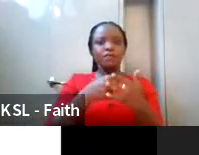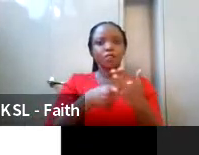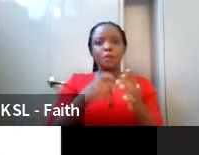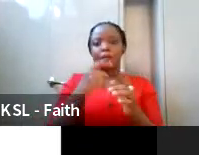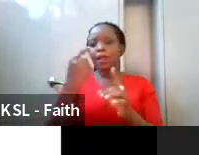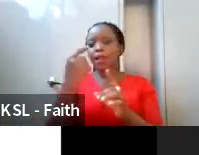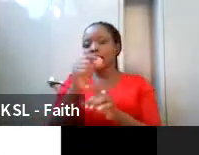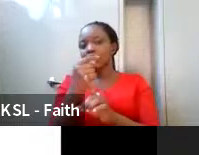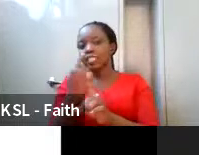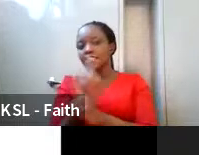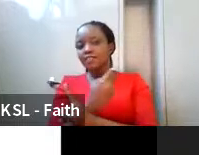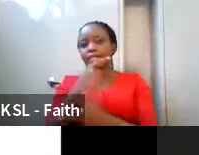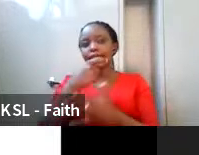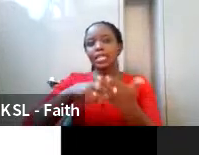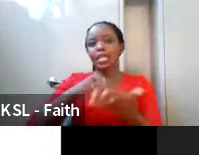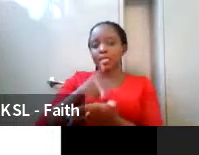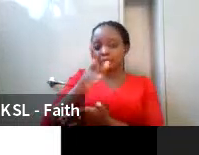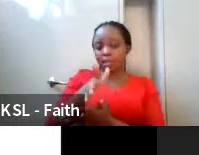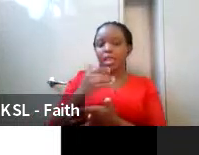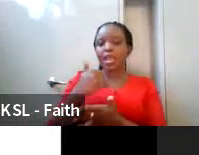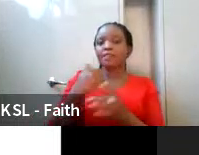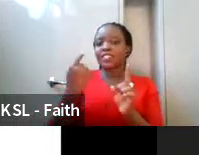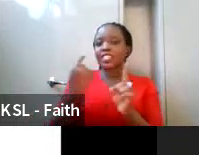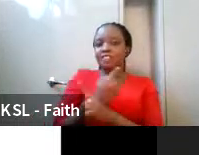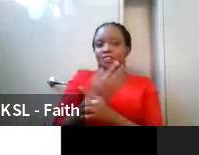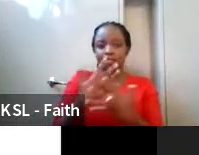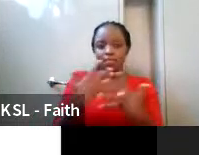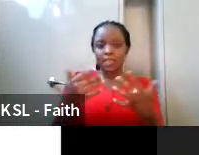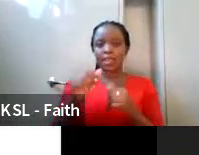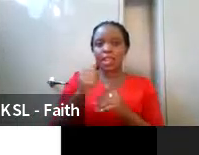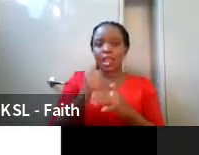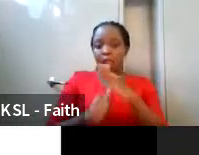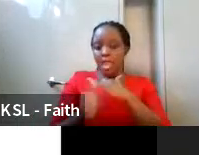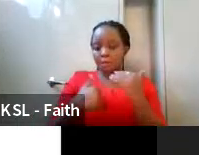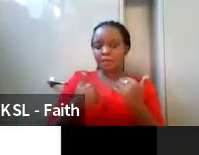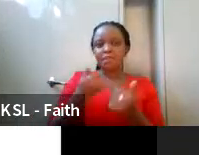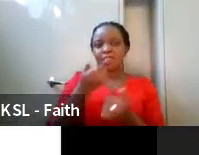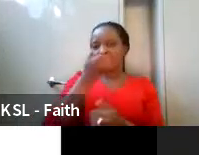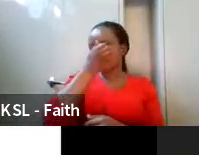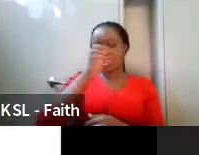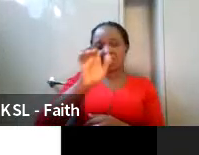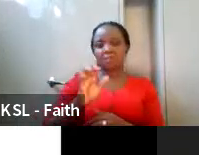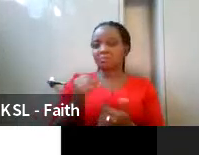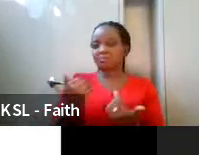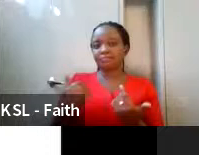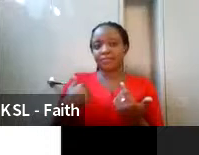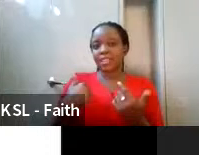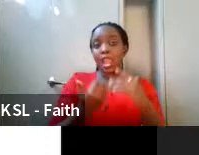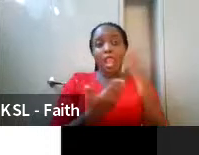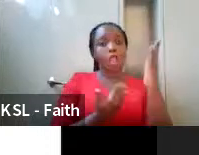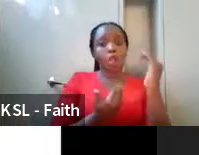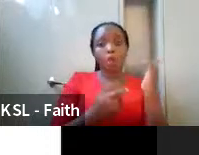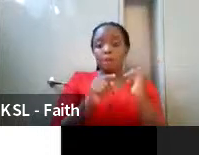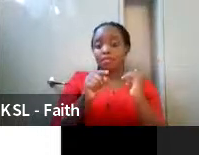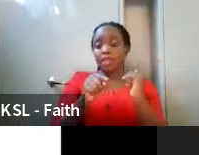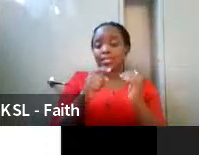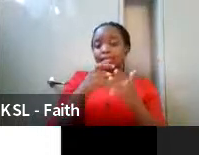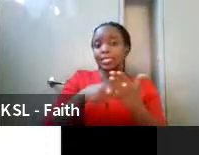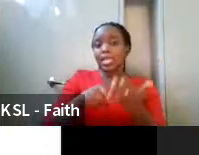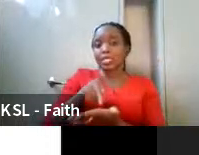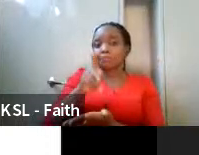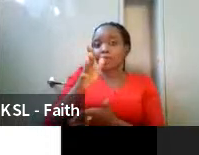who was dealing with something totally unrelated to me, which I ignored. And I hope that taxpayer was